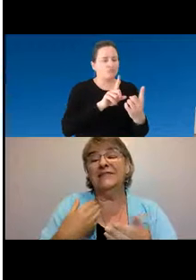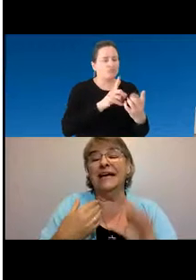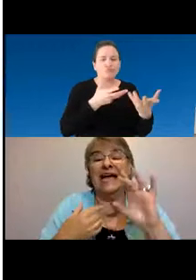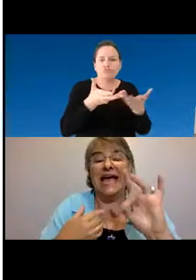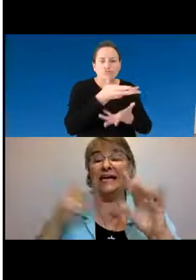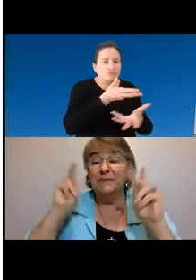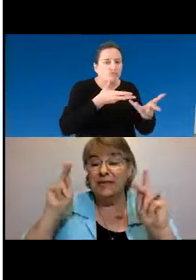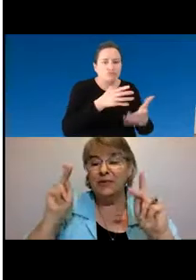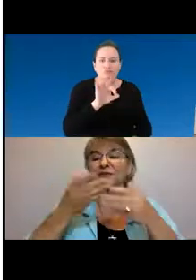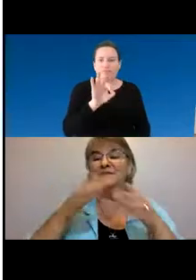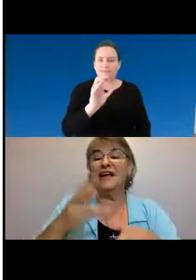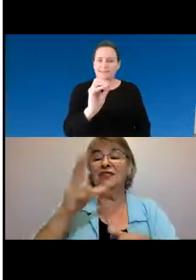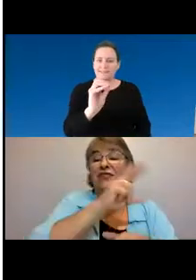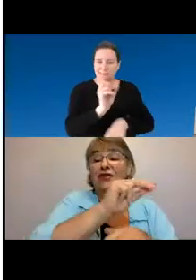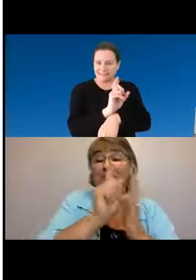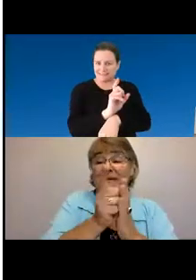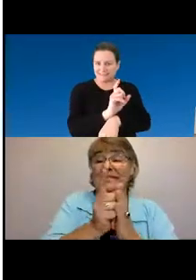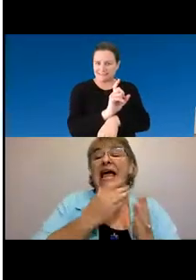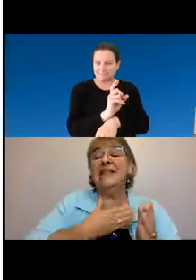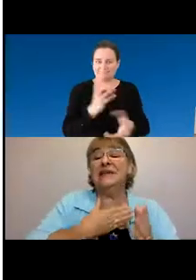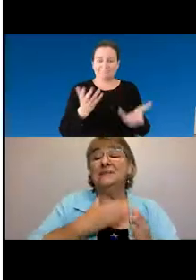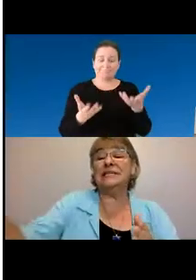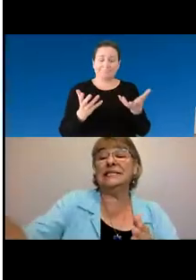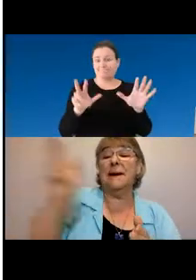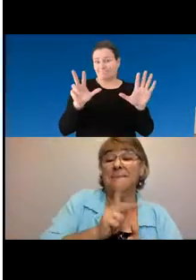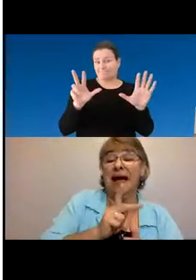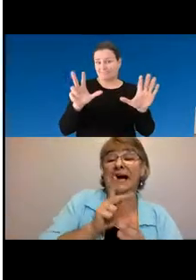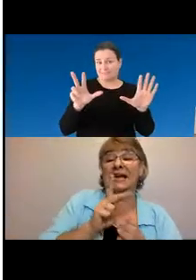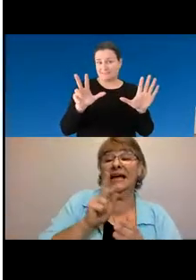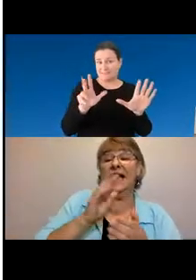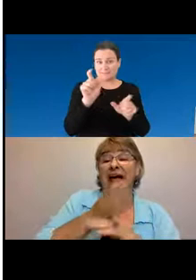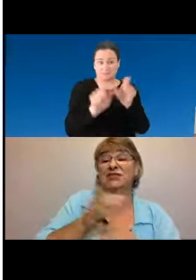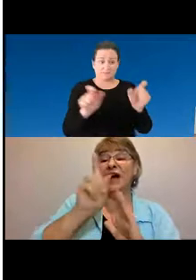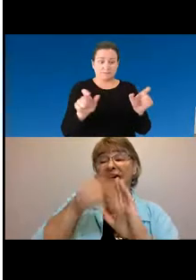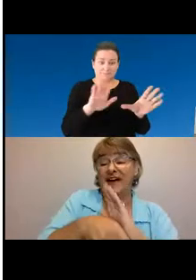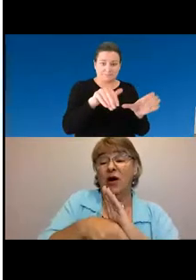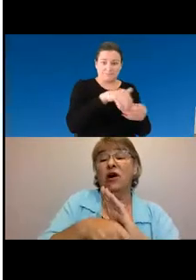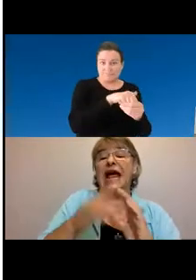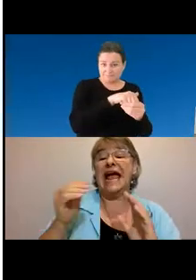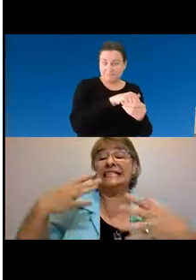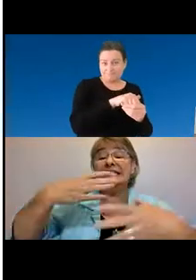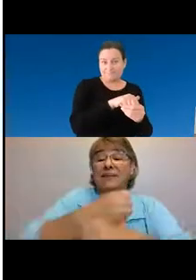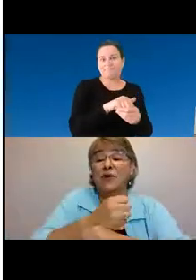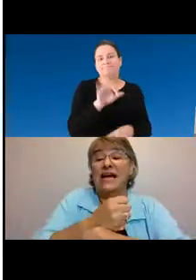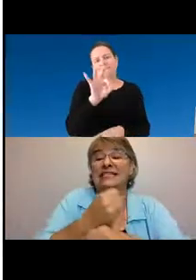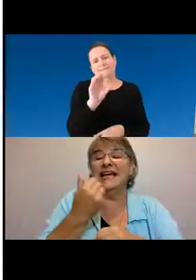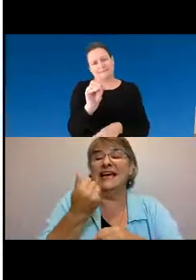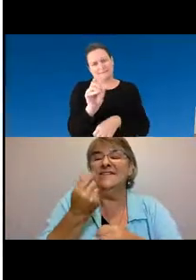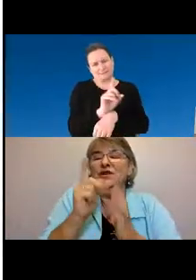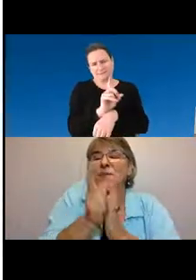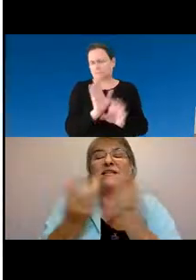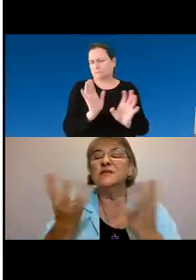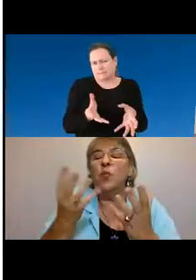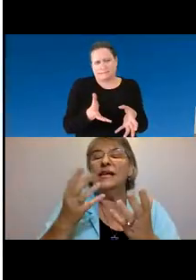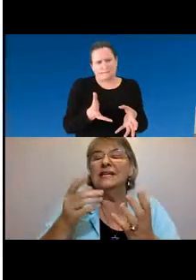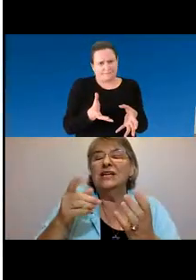have 8 people to divide 30 minutes. Then please come back after half hour and summarize